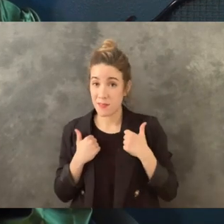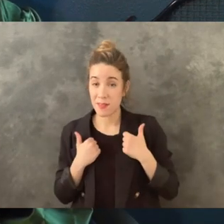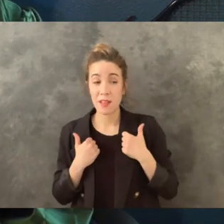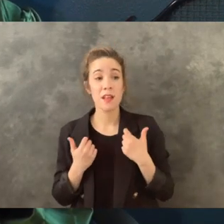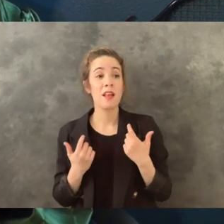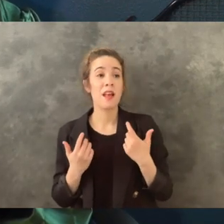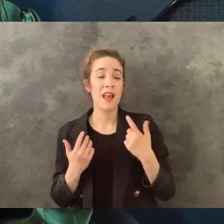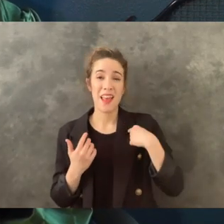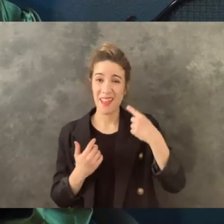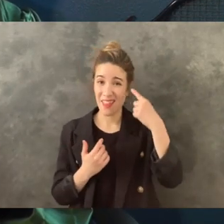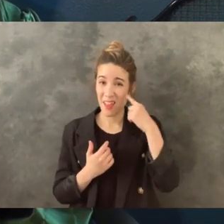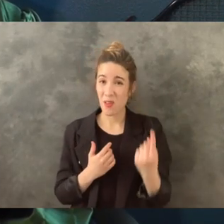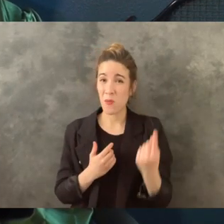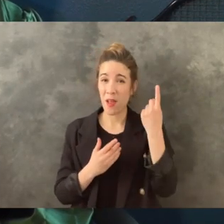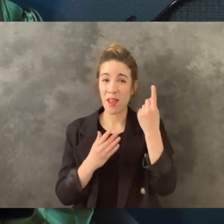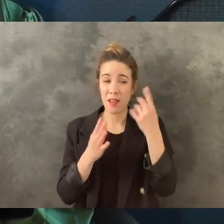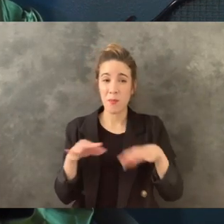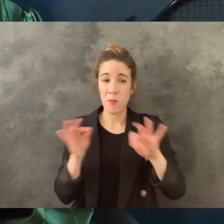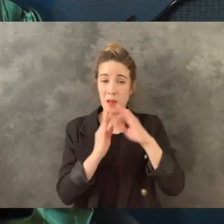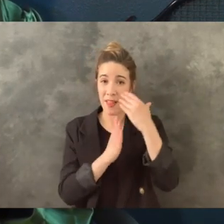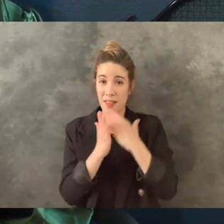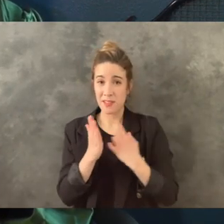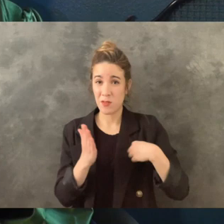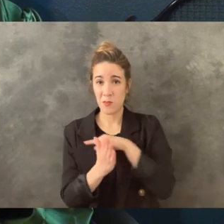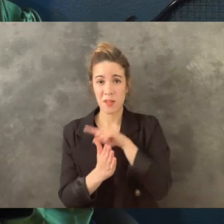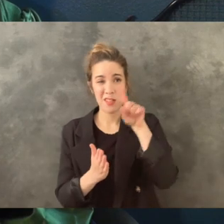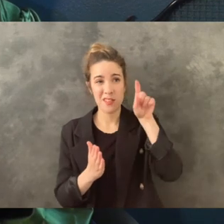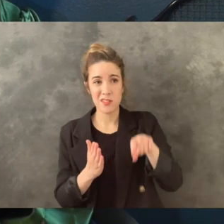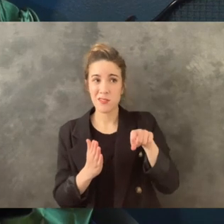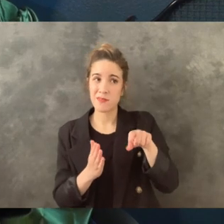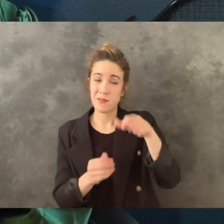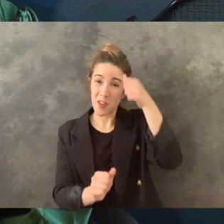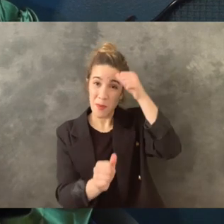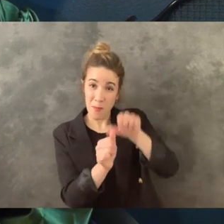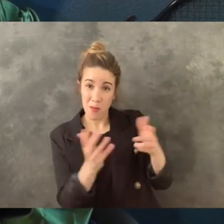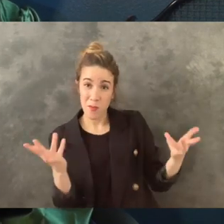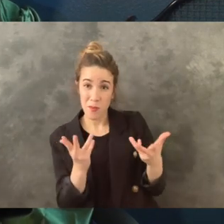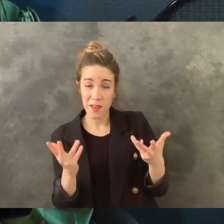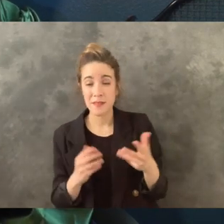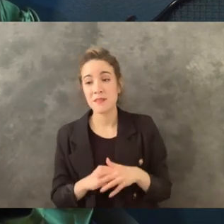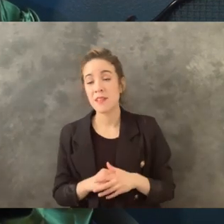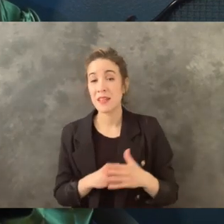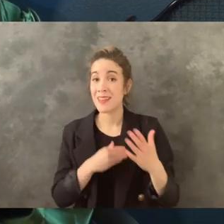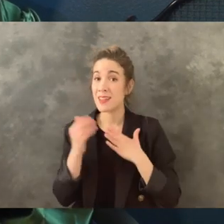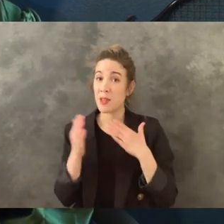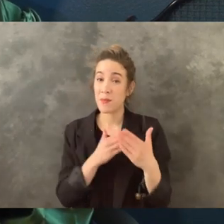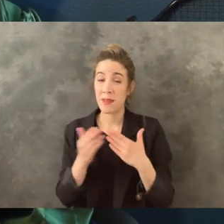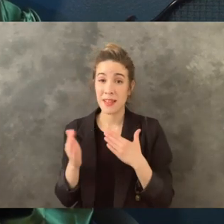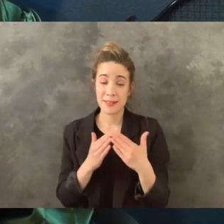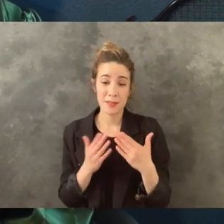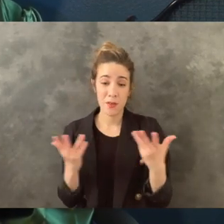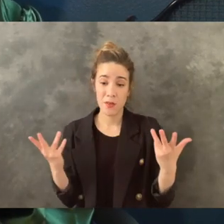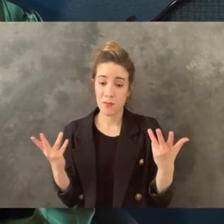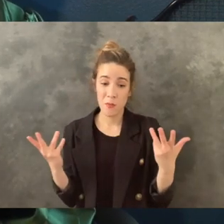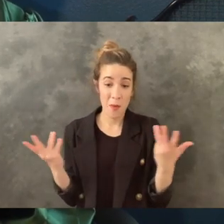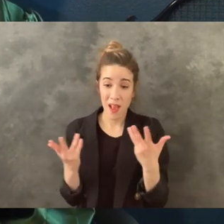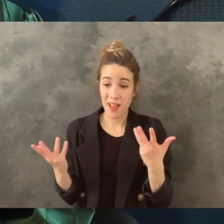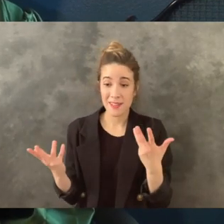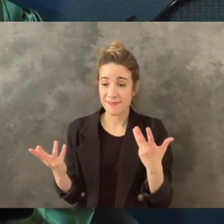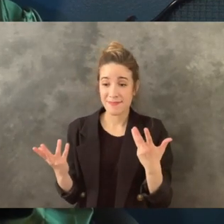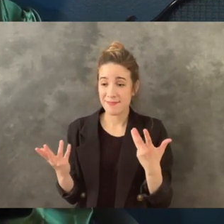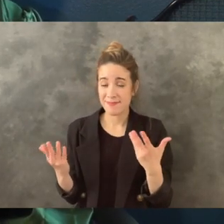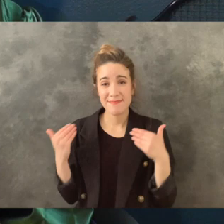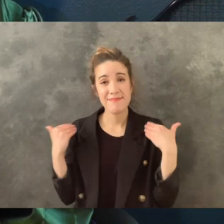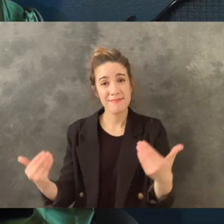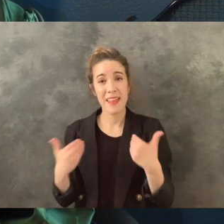lives. I think one of the most important lessons we should take away from the time we've spent at Gulf is that no matter what, just have